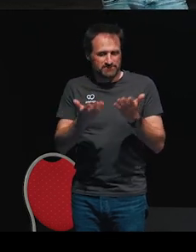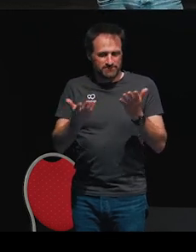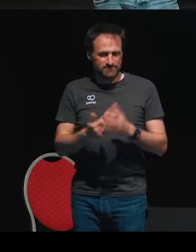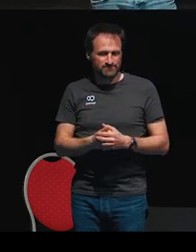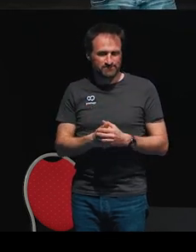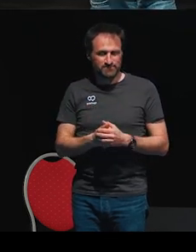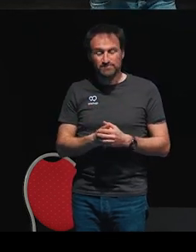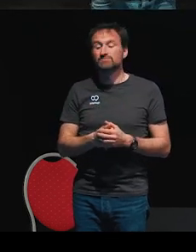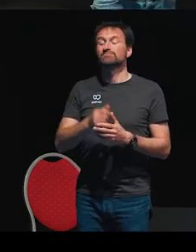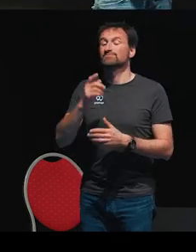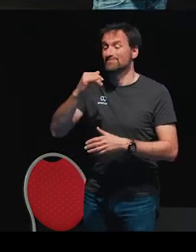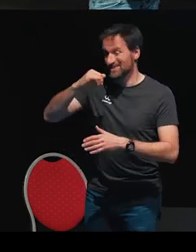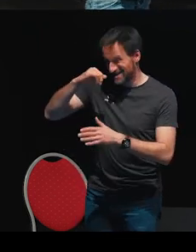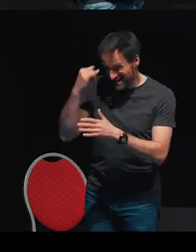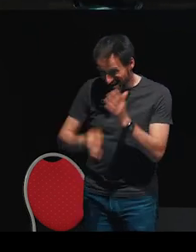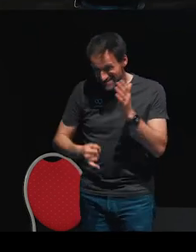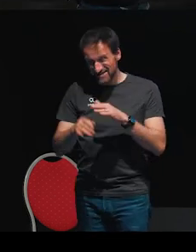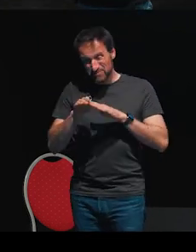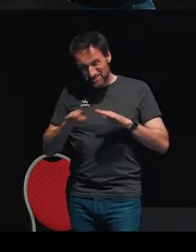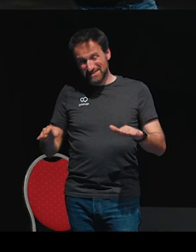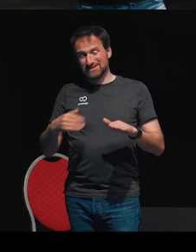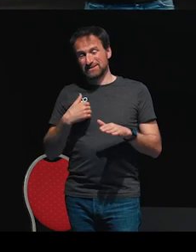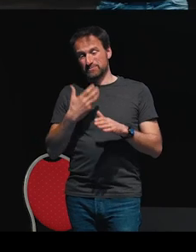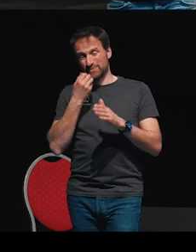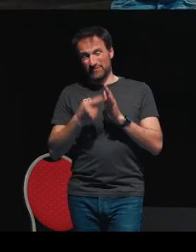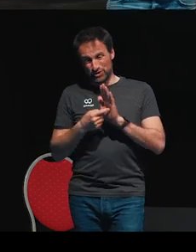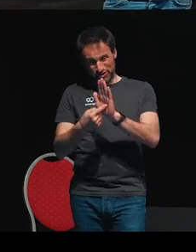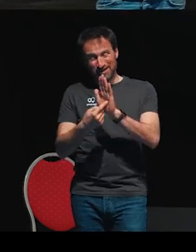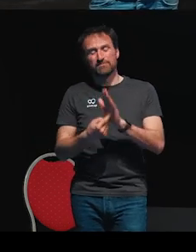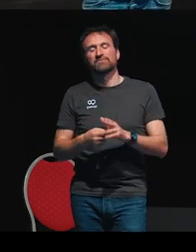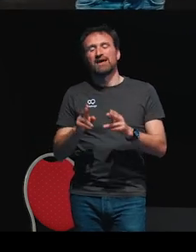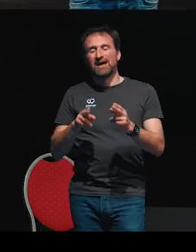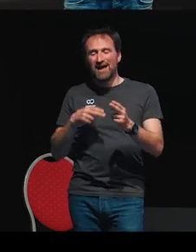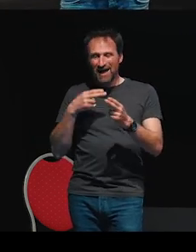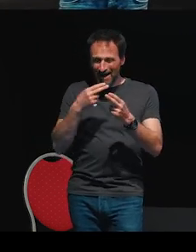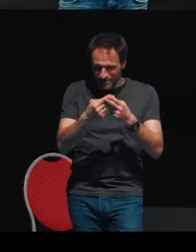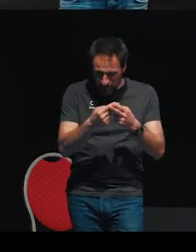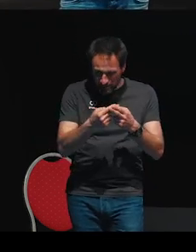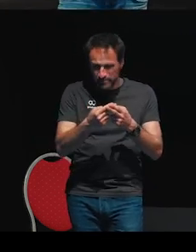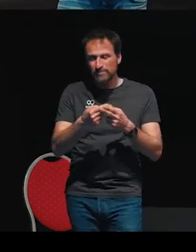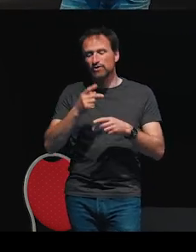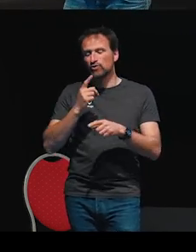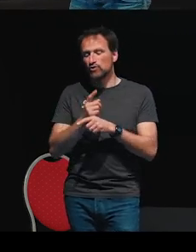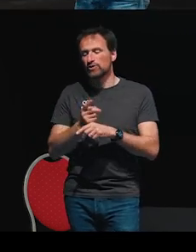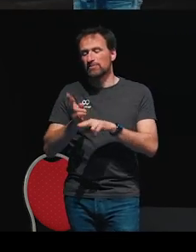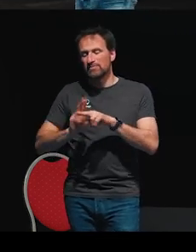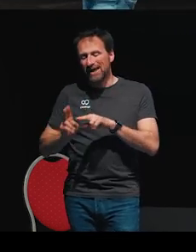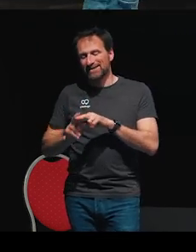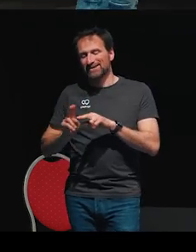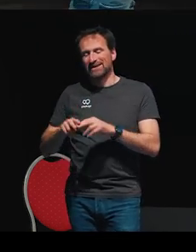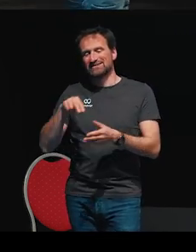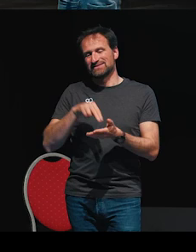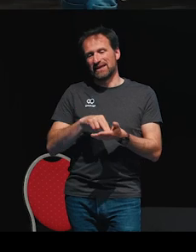The last principle that I present is adopt and maintain state is simple. And this